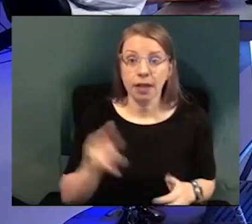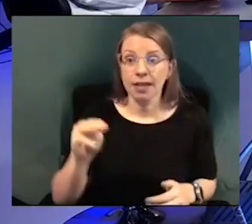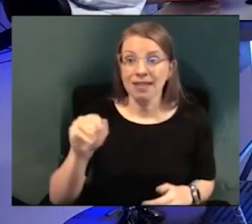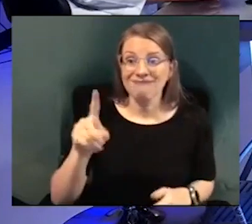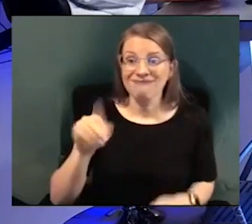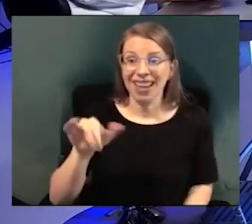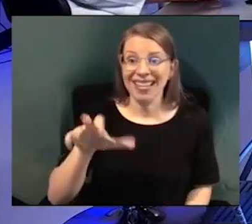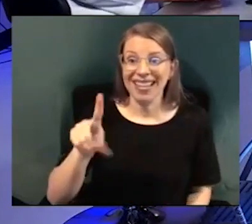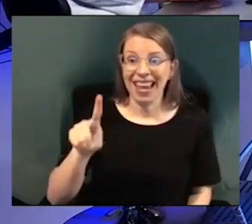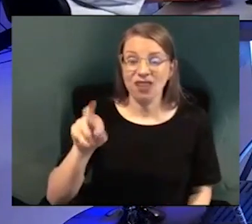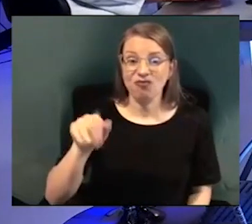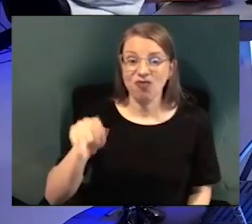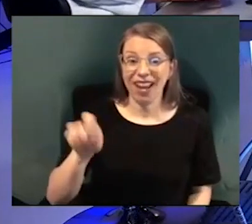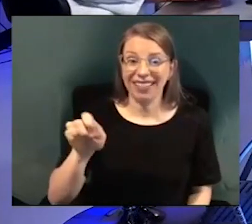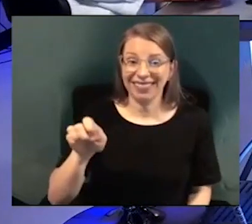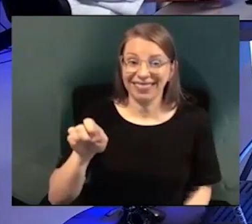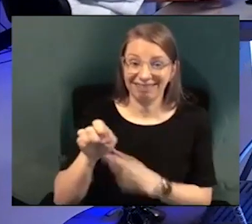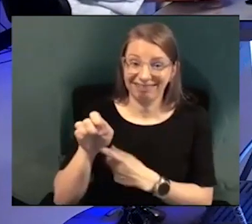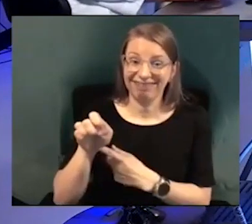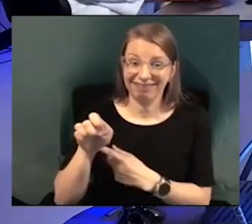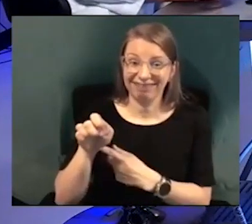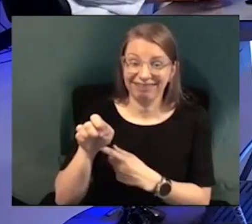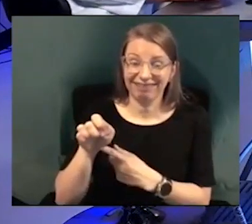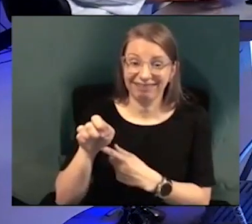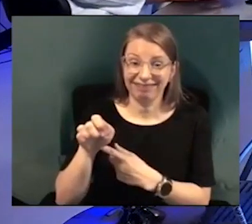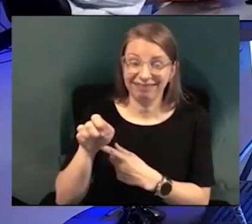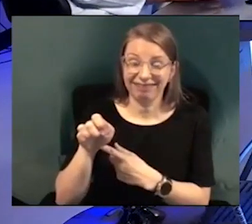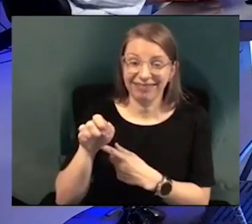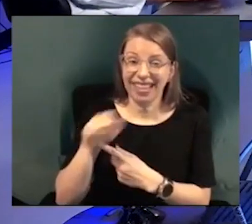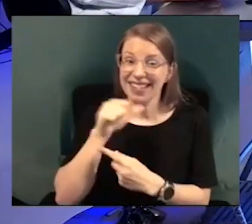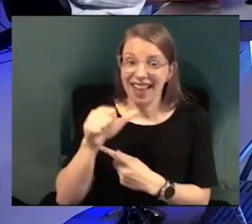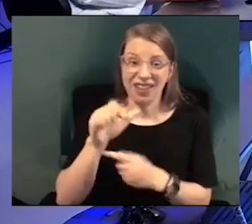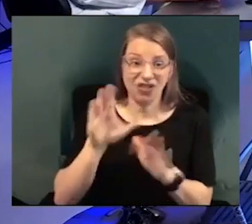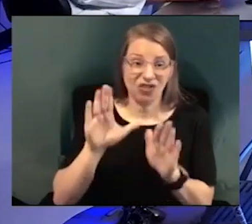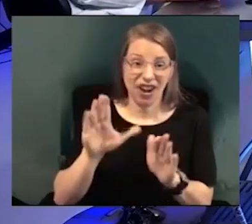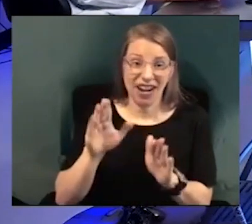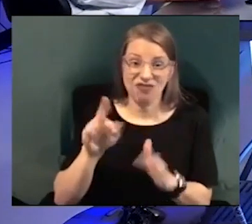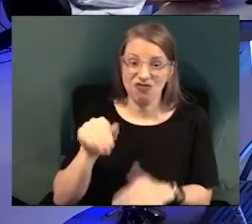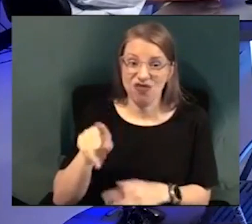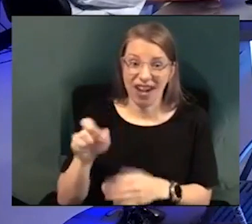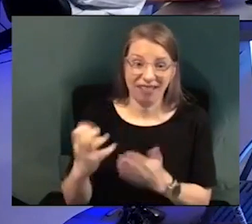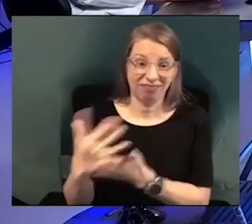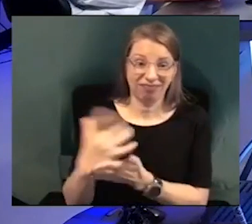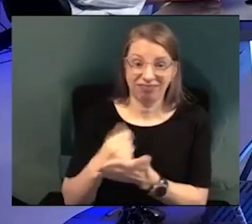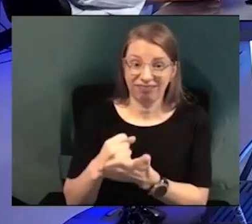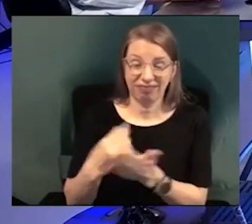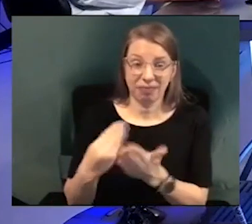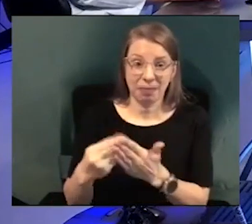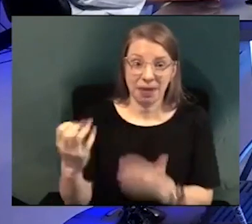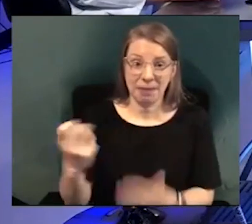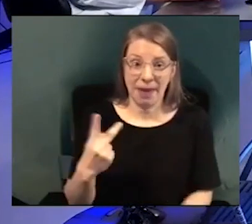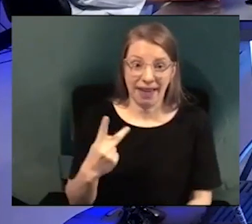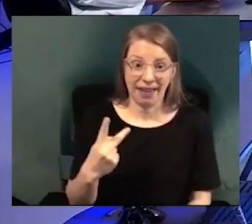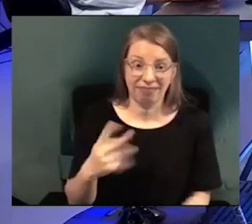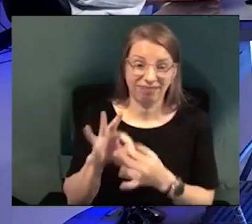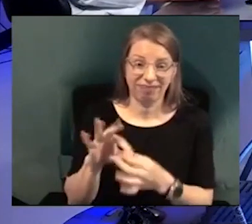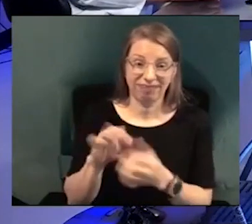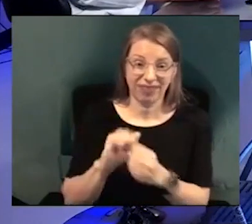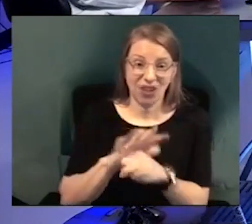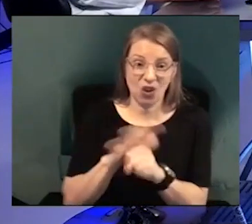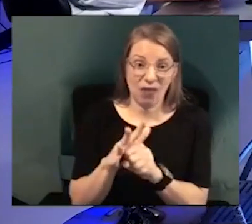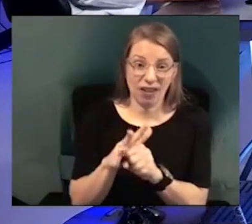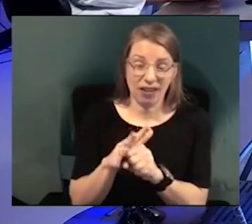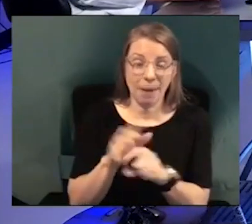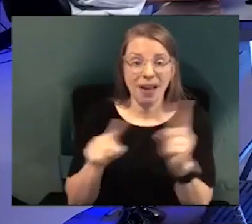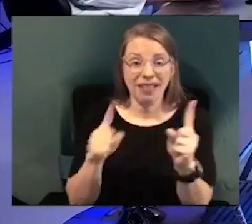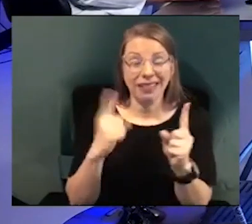knows out there, we don't make money in Medicare. Not a we lose great money in rate Medicare. at all. You're right, Steve. It's not a great rate, but at least it's something.